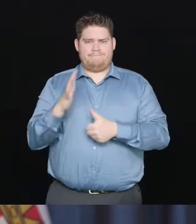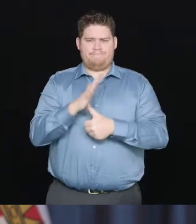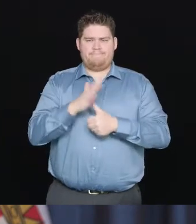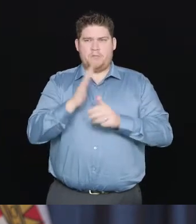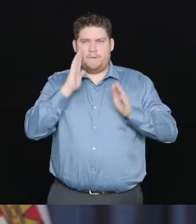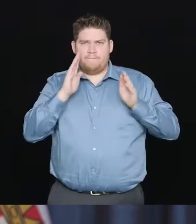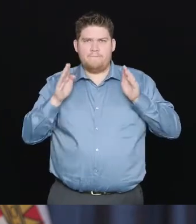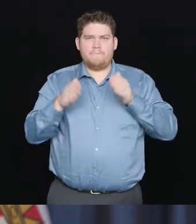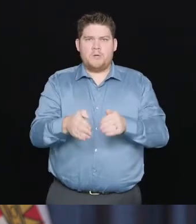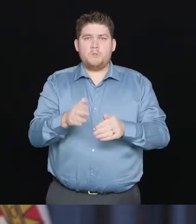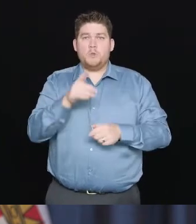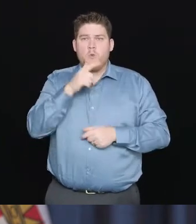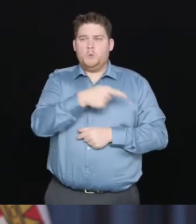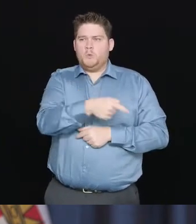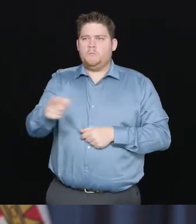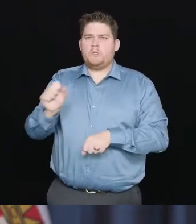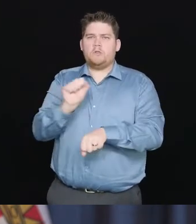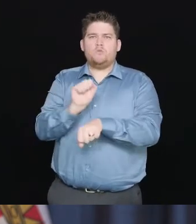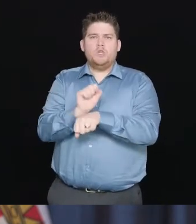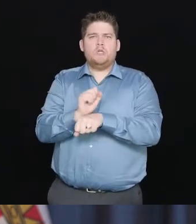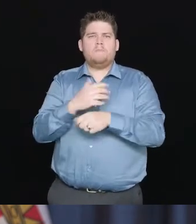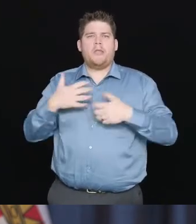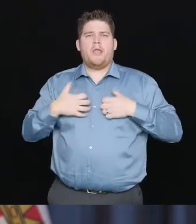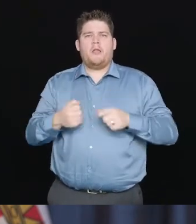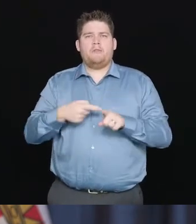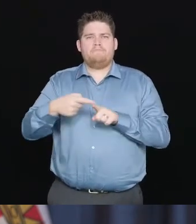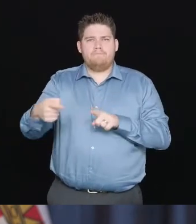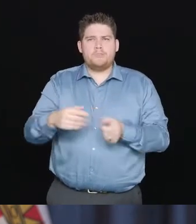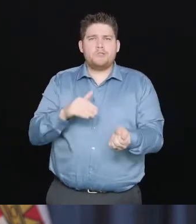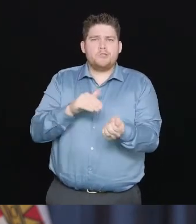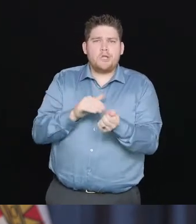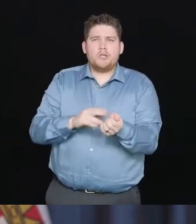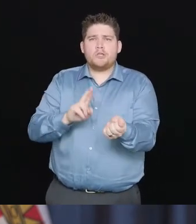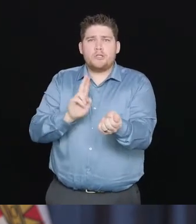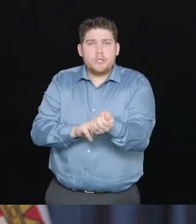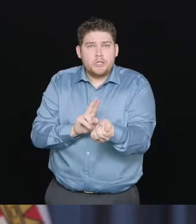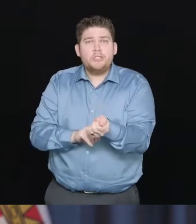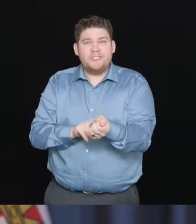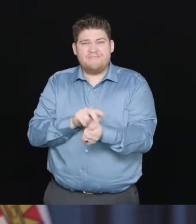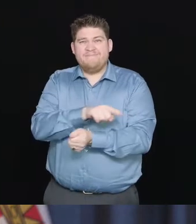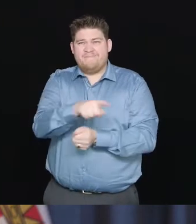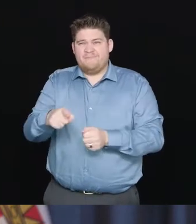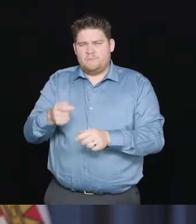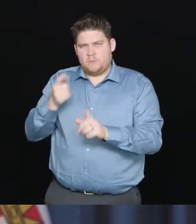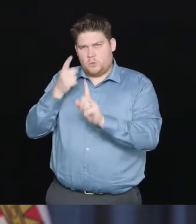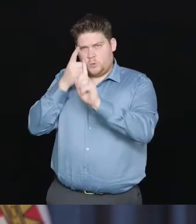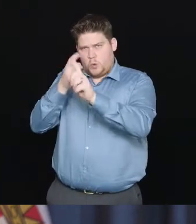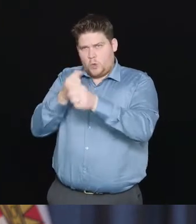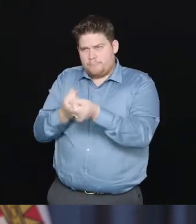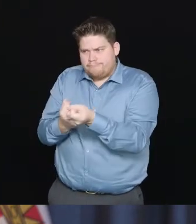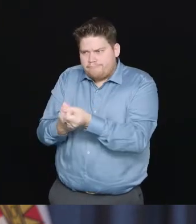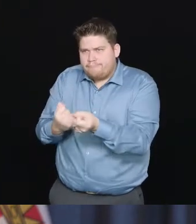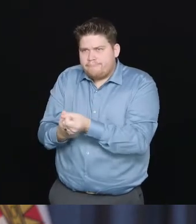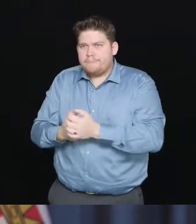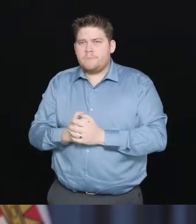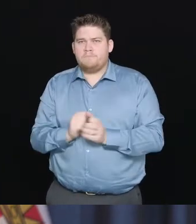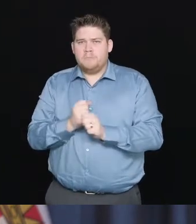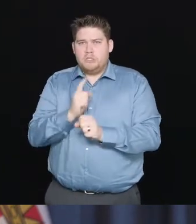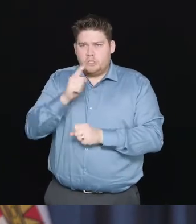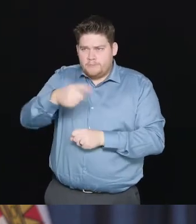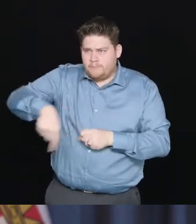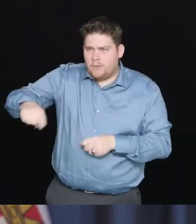that? Well, by conserving and micromanaging our existing inventory, and there's a number of steps we've taken to do that to ensure